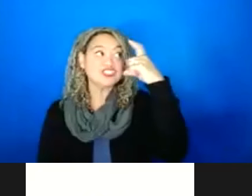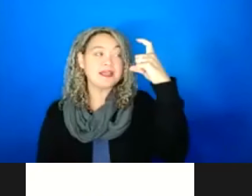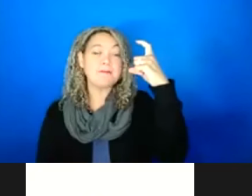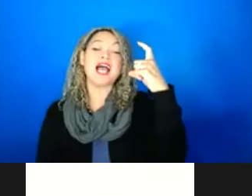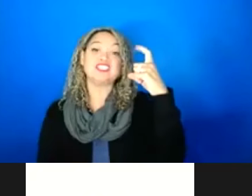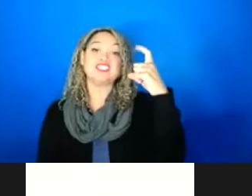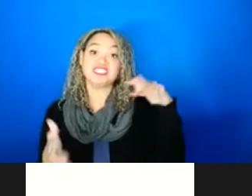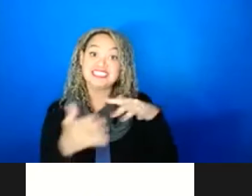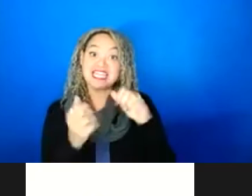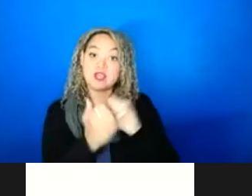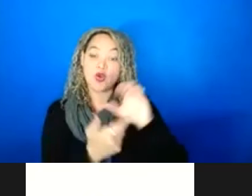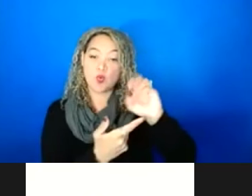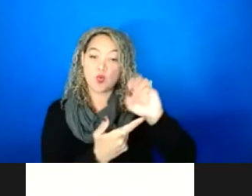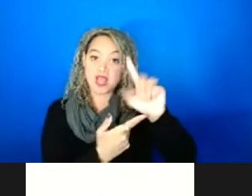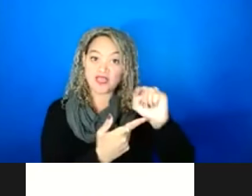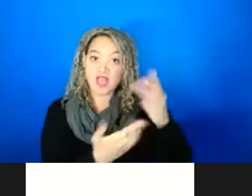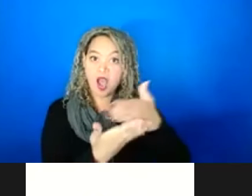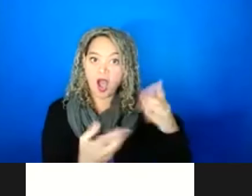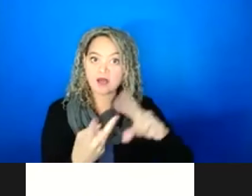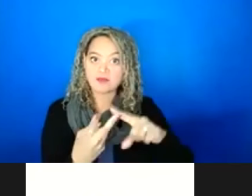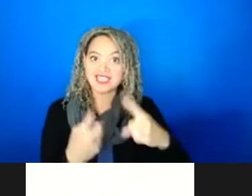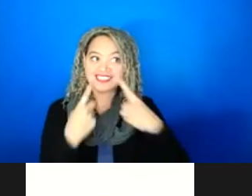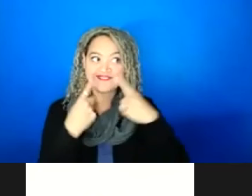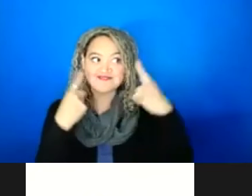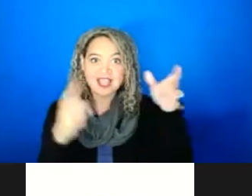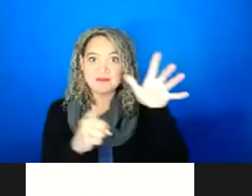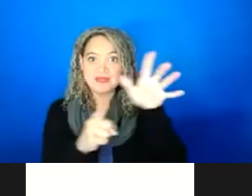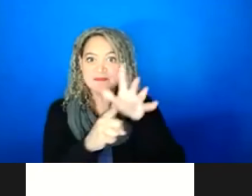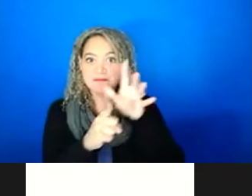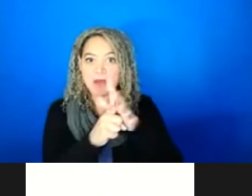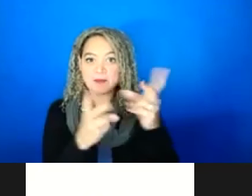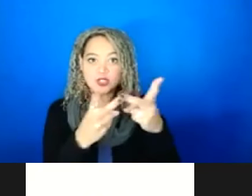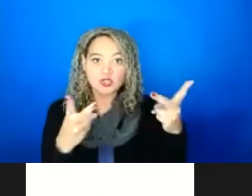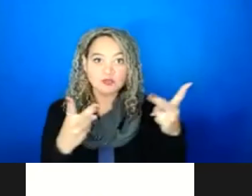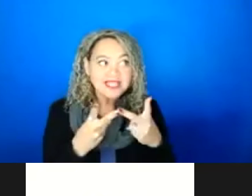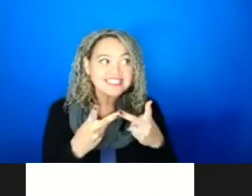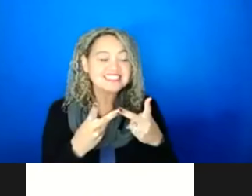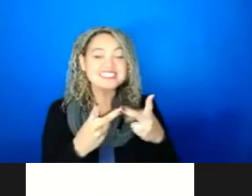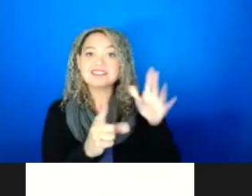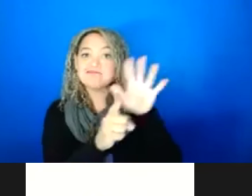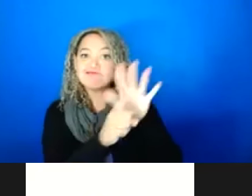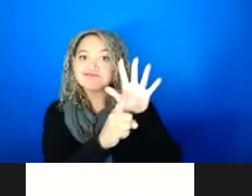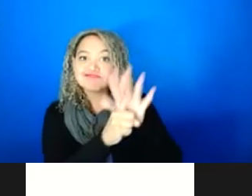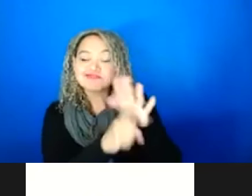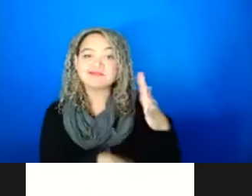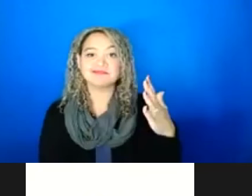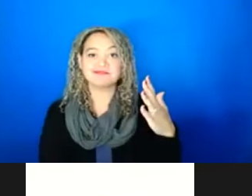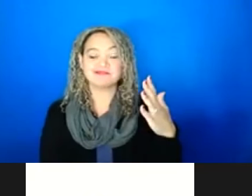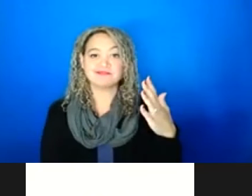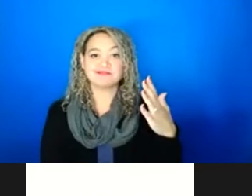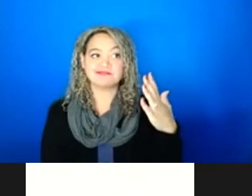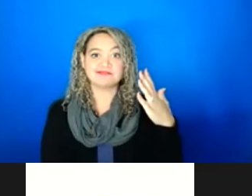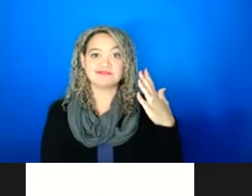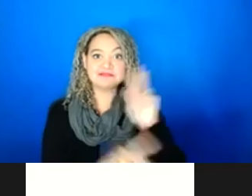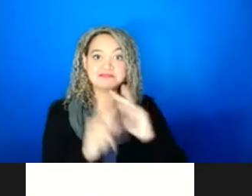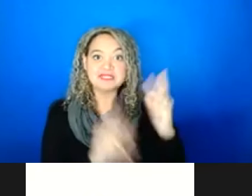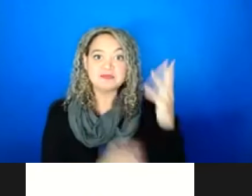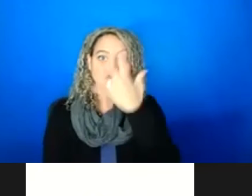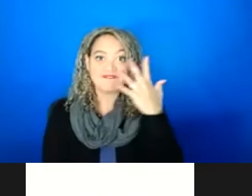with objects, famous faces, famous places to start, of course, to find out